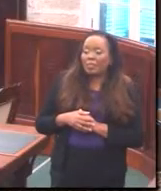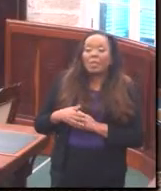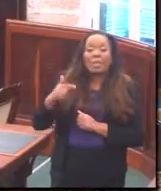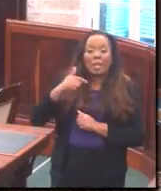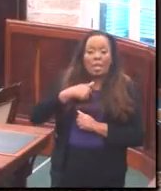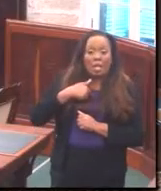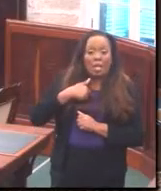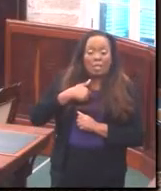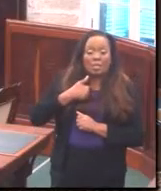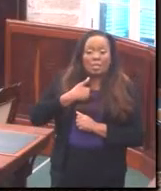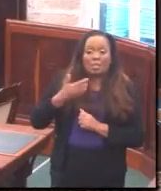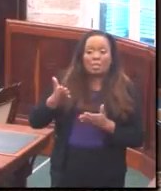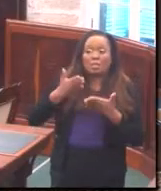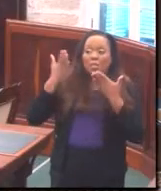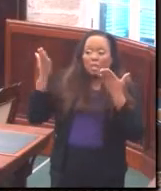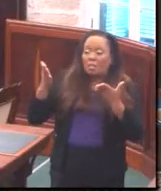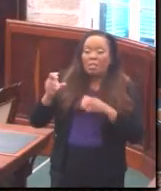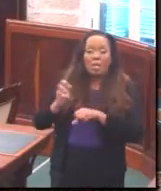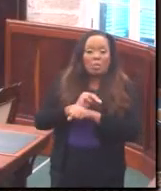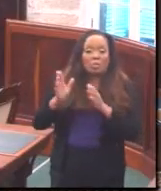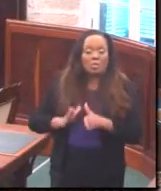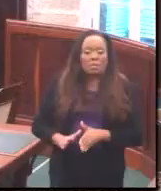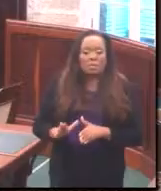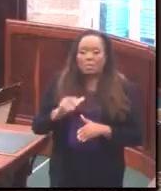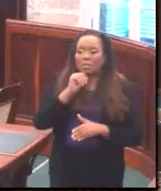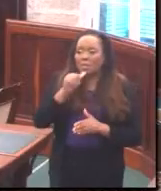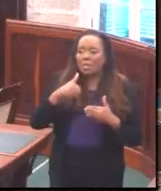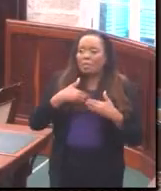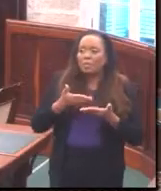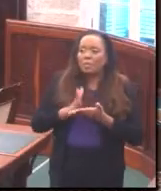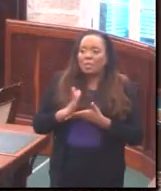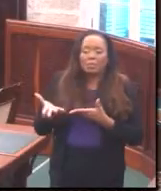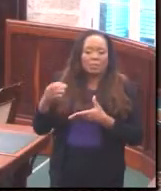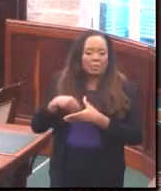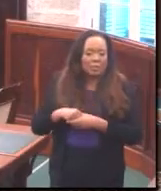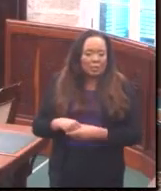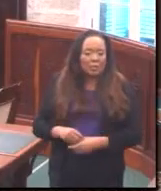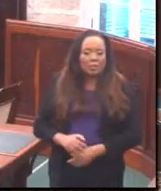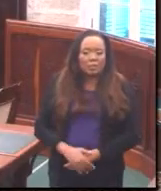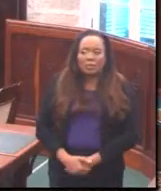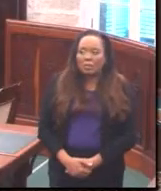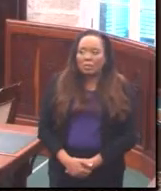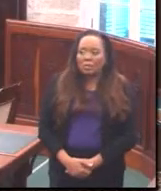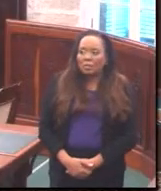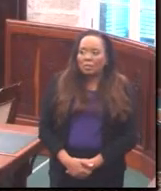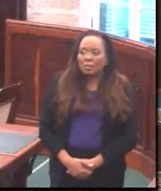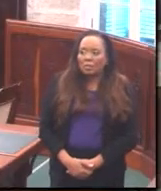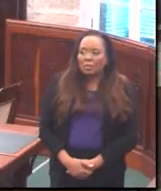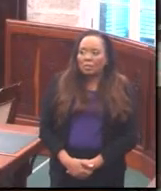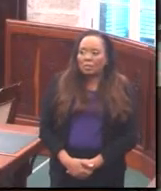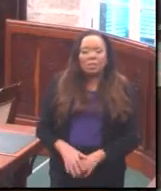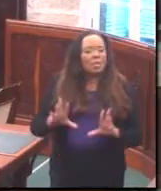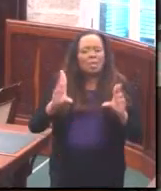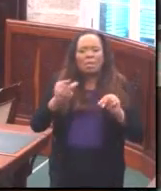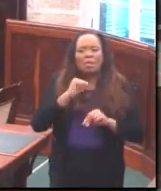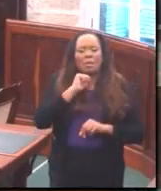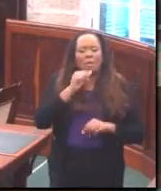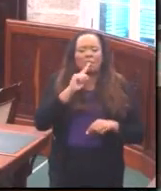minister, had no right of participation. Honourable member. Just to remind and give context. No, honourable